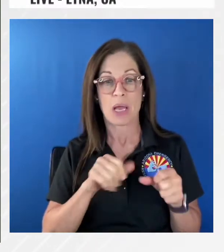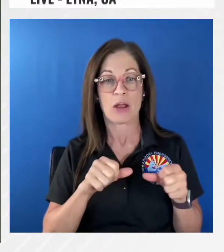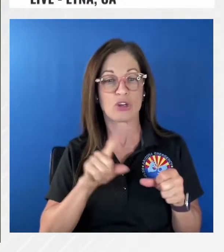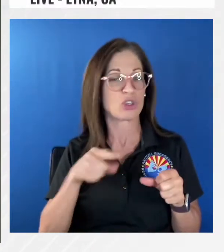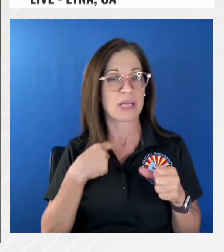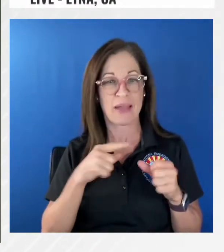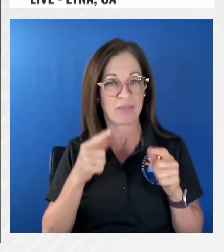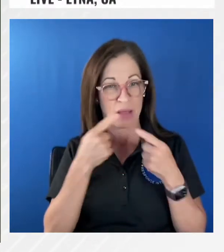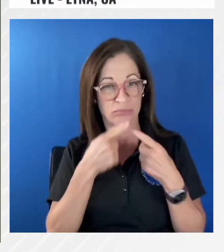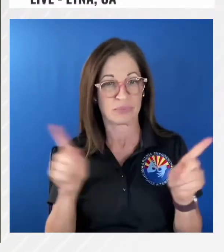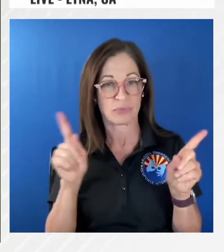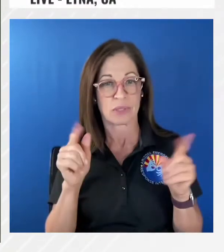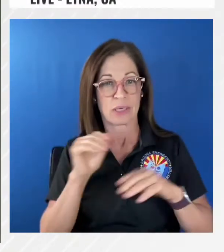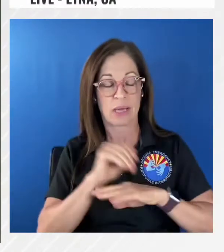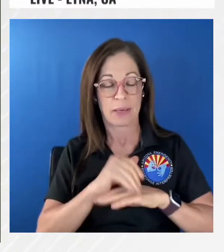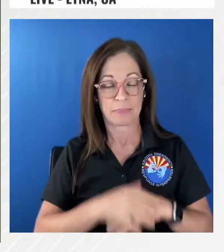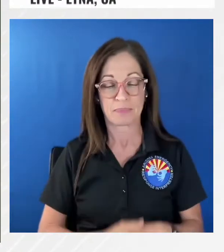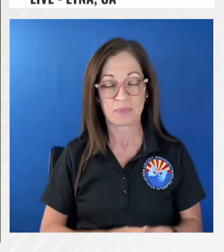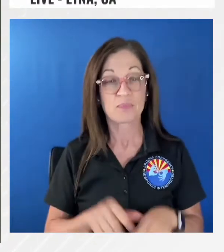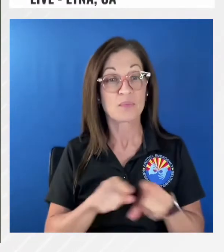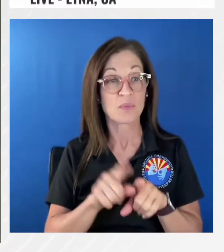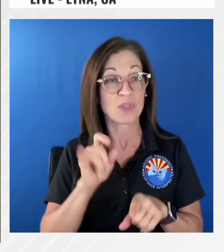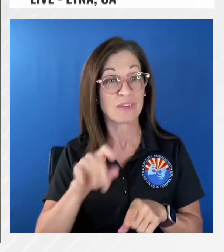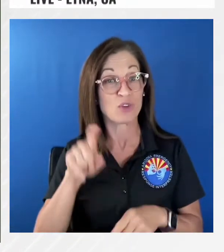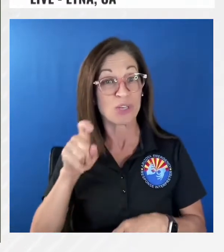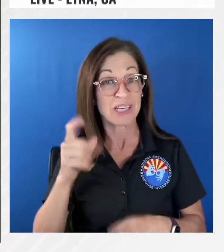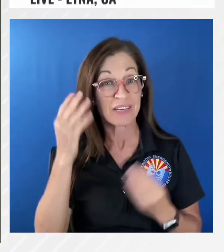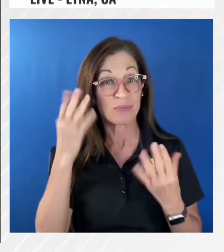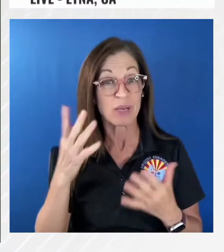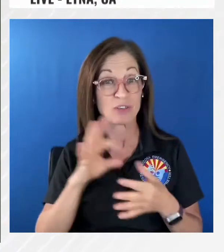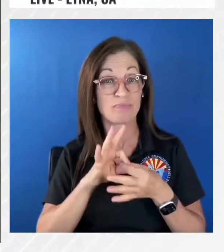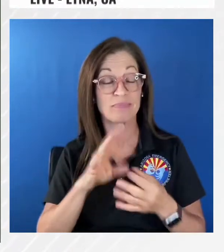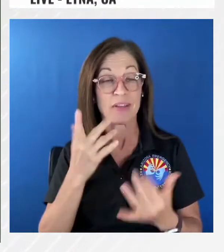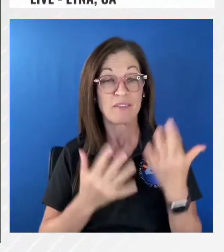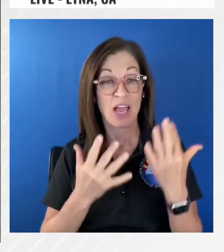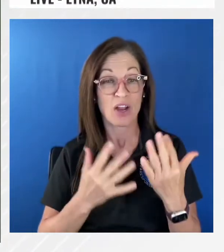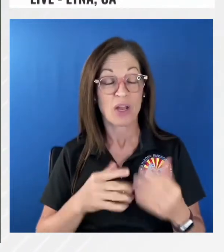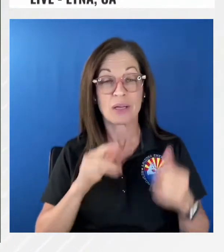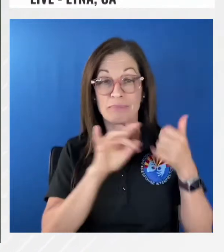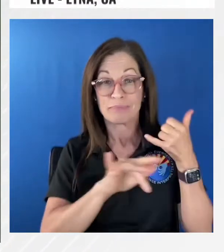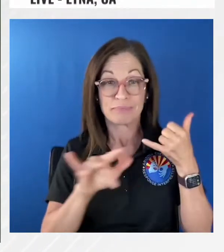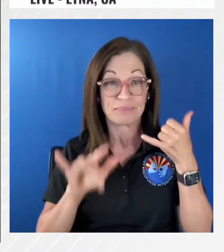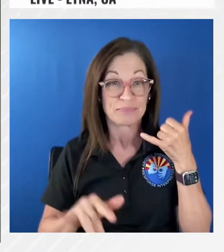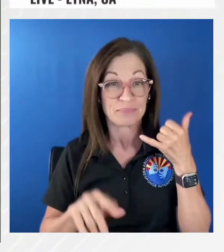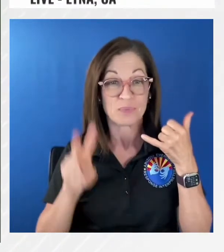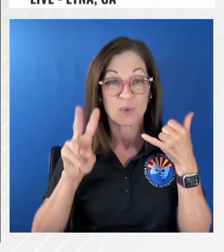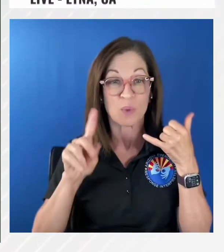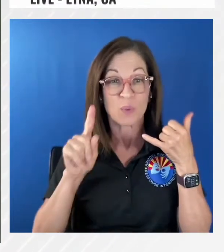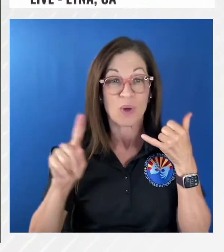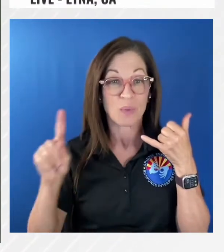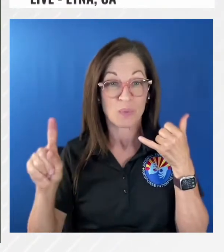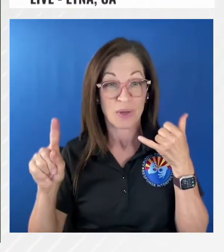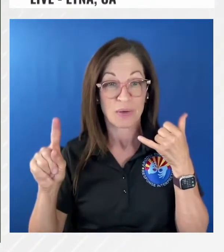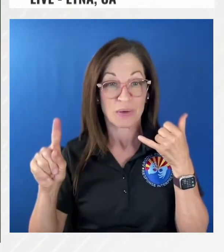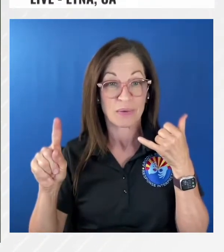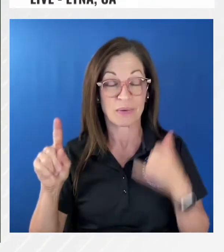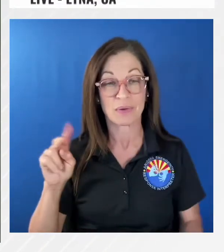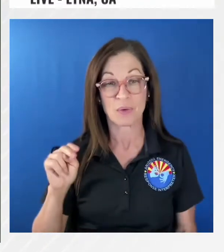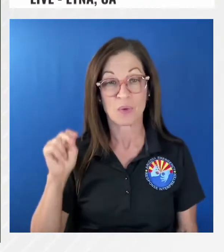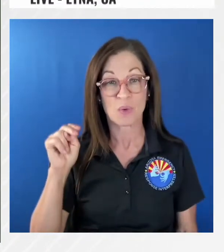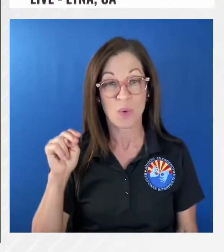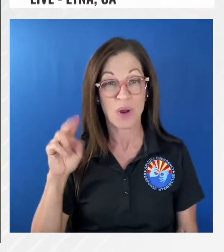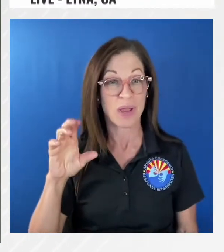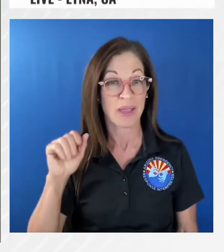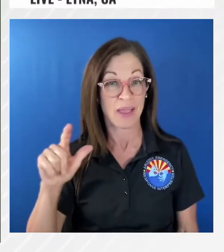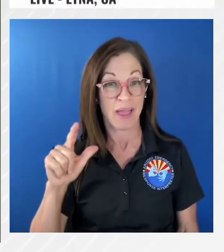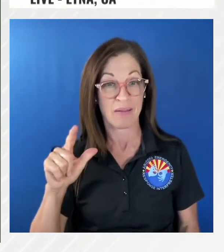With that, if you need information for the fire, 211 is a great resource. We partner with them, NorCal 211. On your phone, just dial